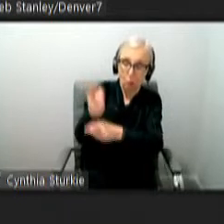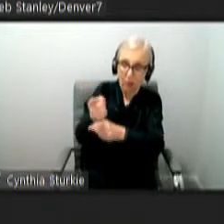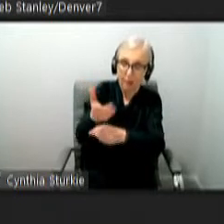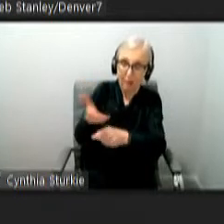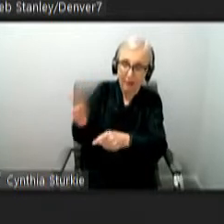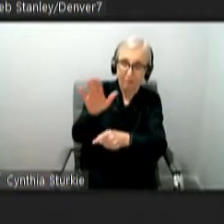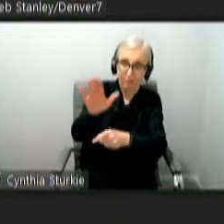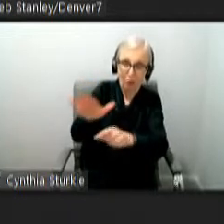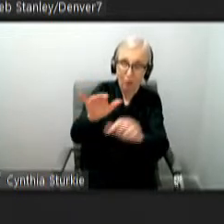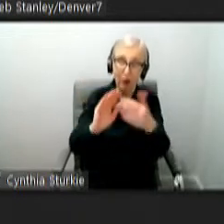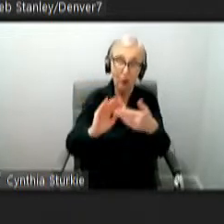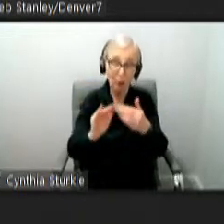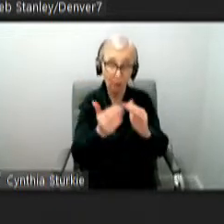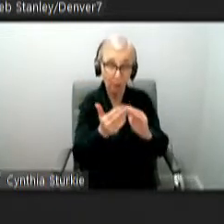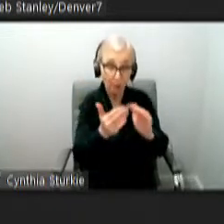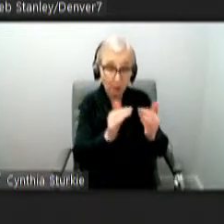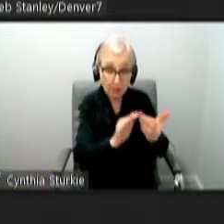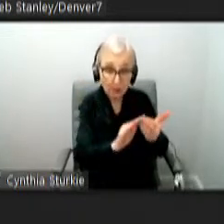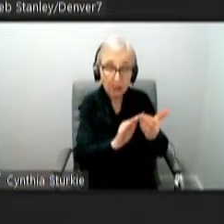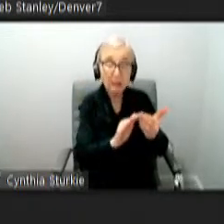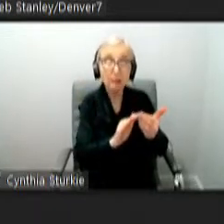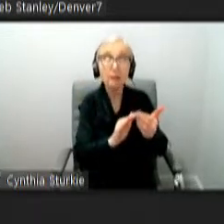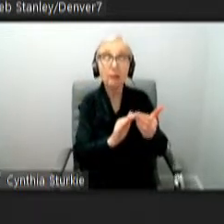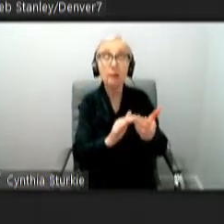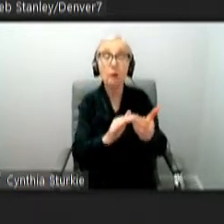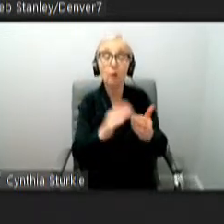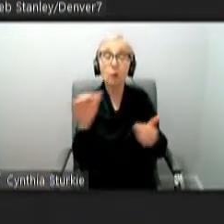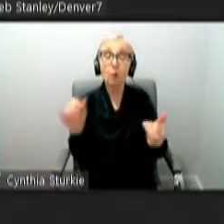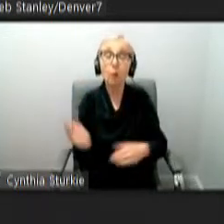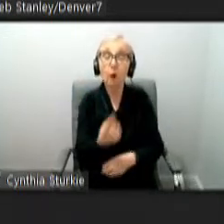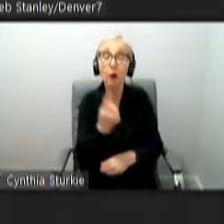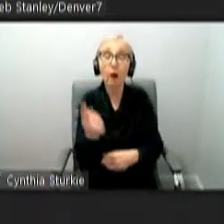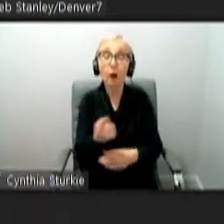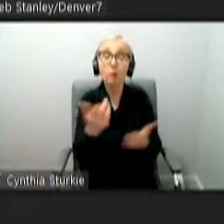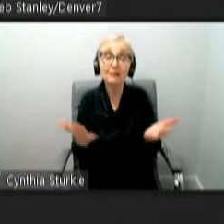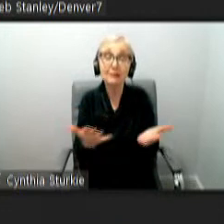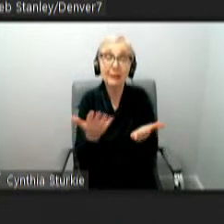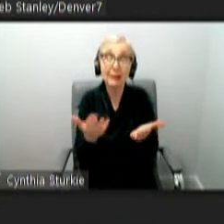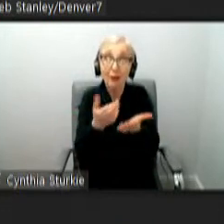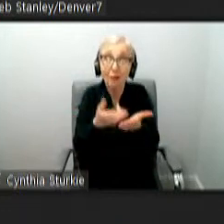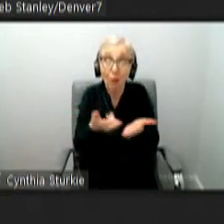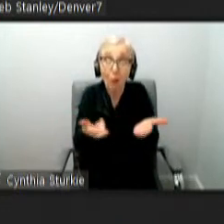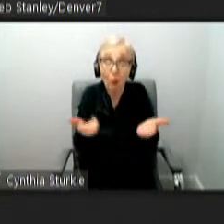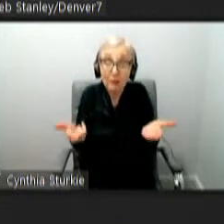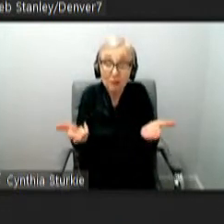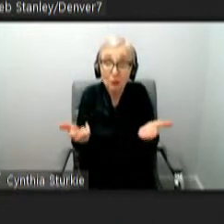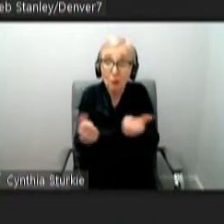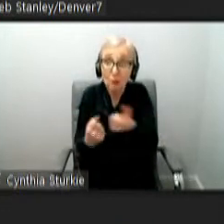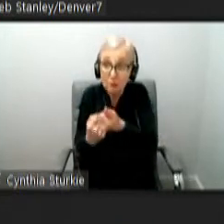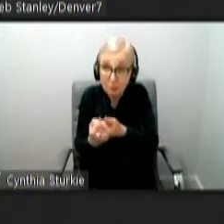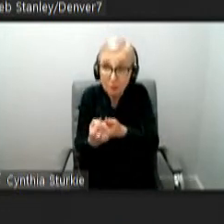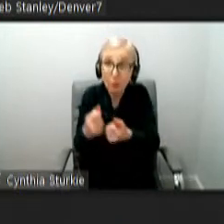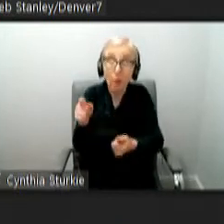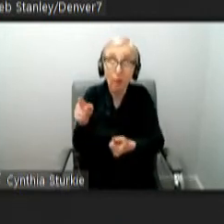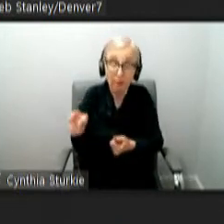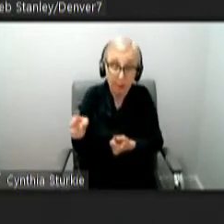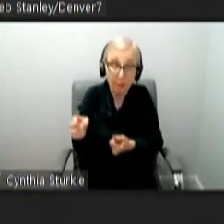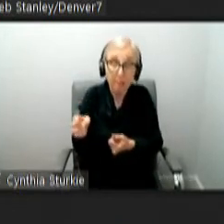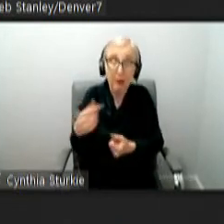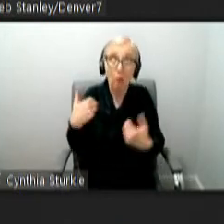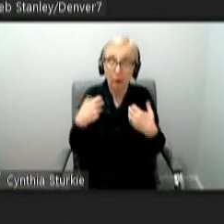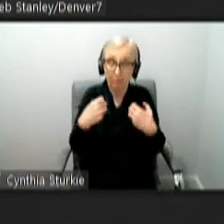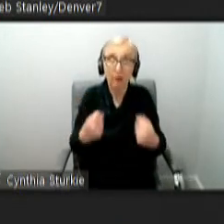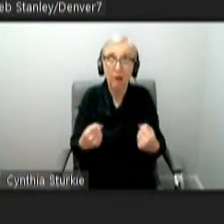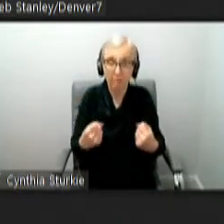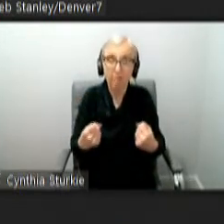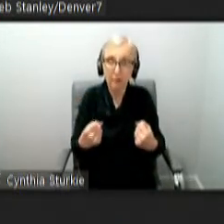for their communities. And so, we are always here as a resource for our partners, but also have incredible confidence in the